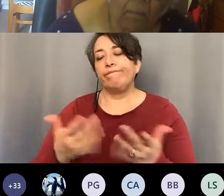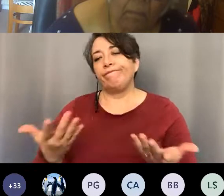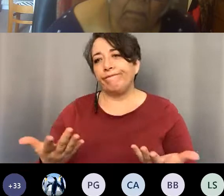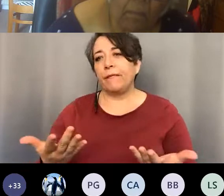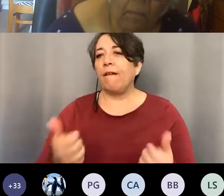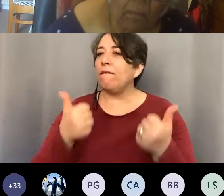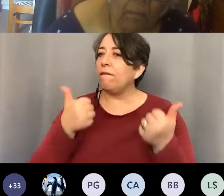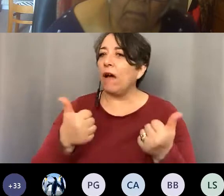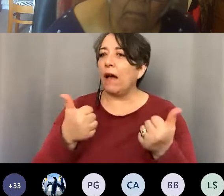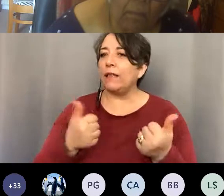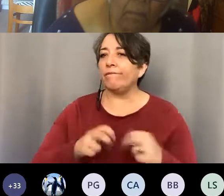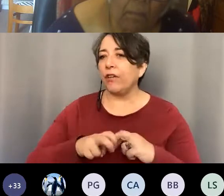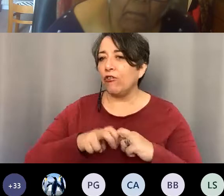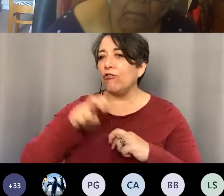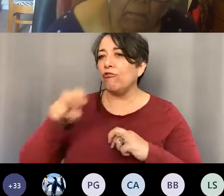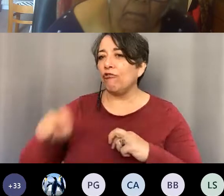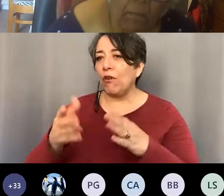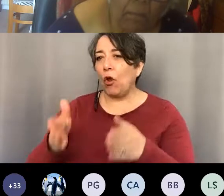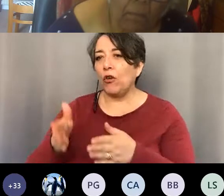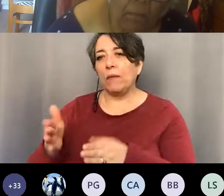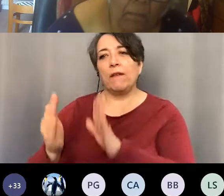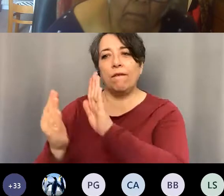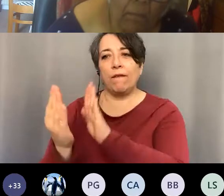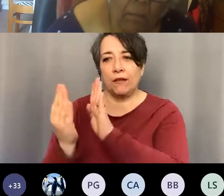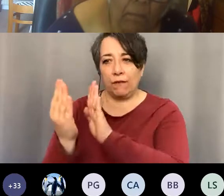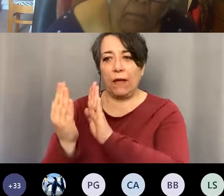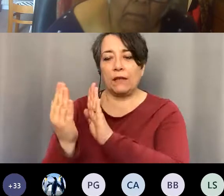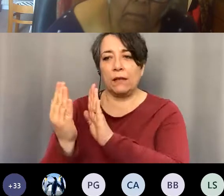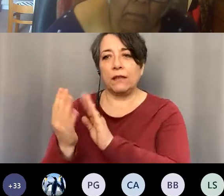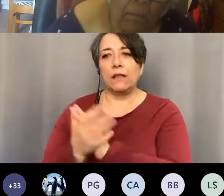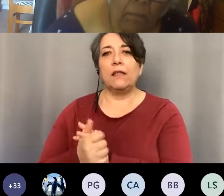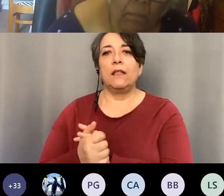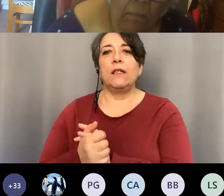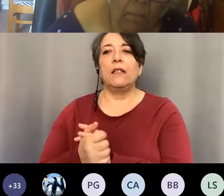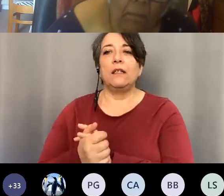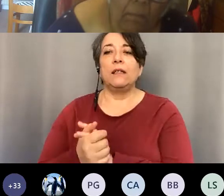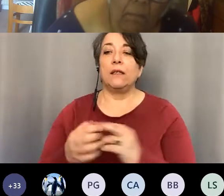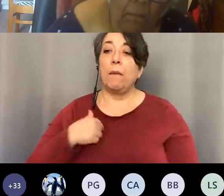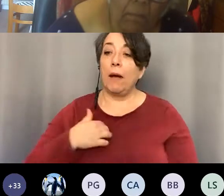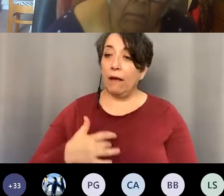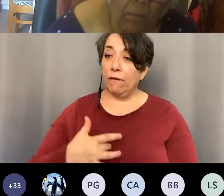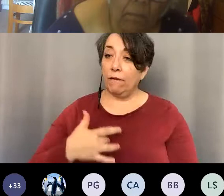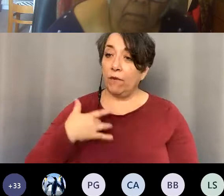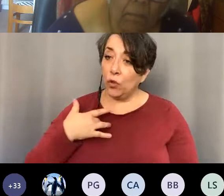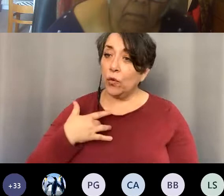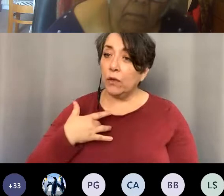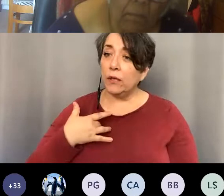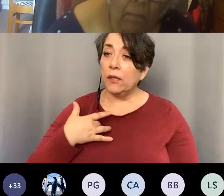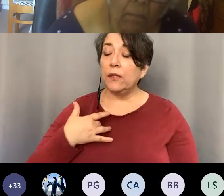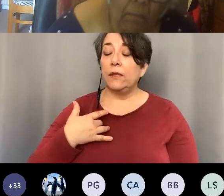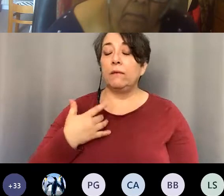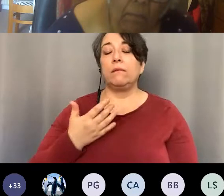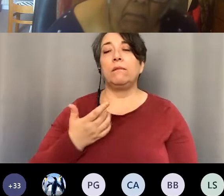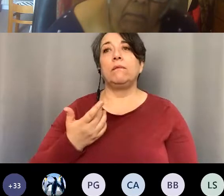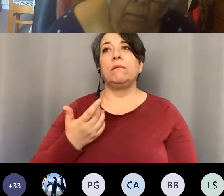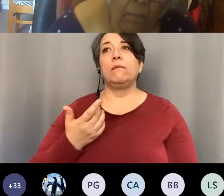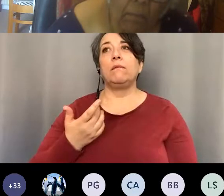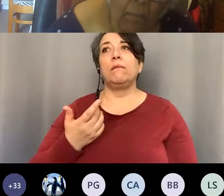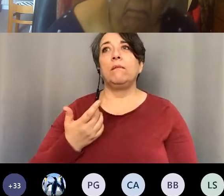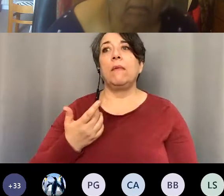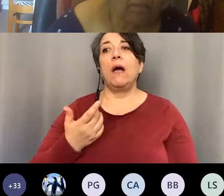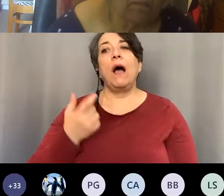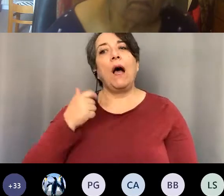So absolutely, and I still always kind of the approach I always think when working clinically is, am I offering a service that I would want